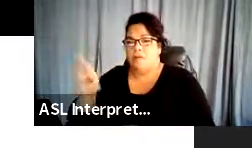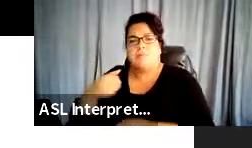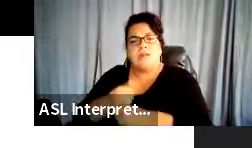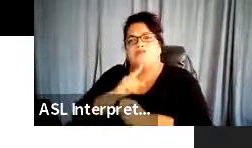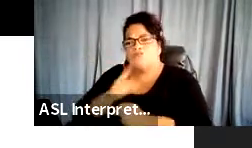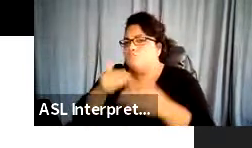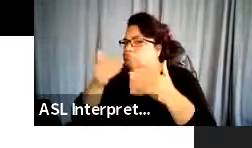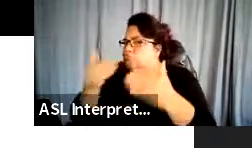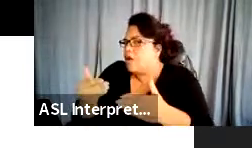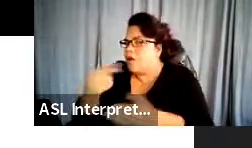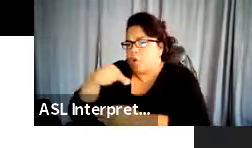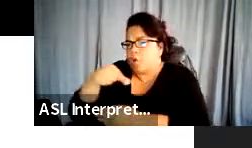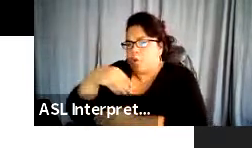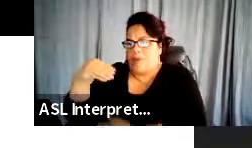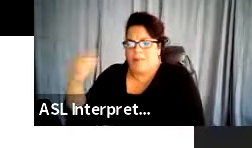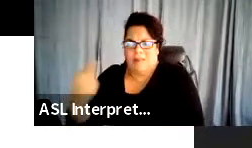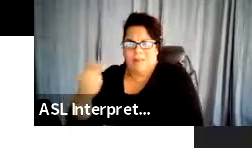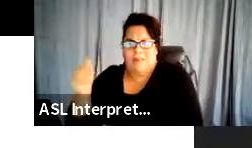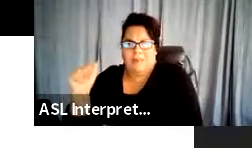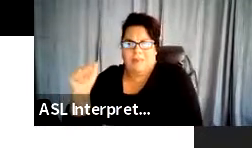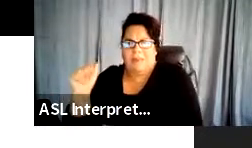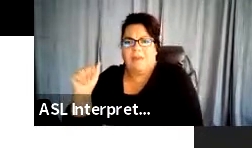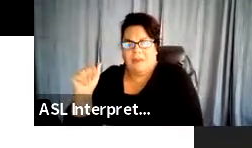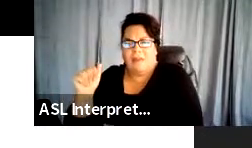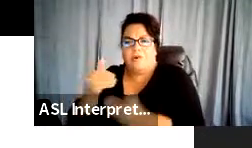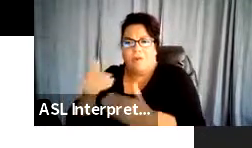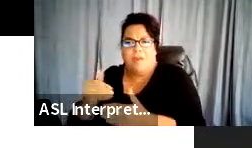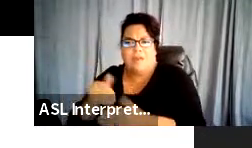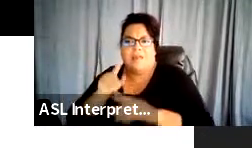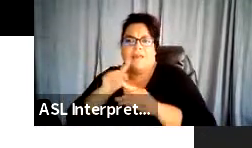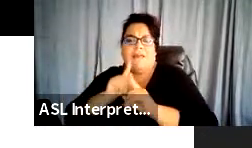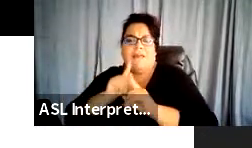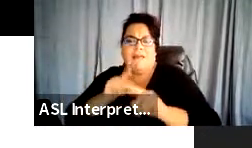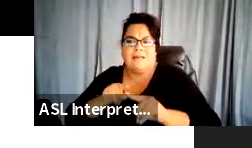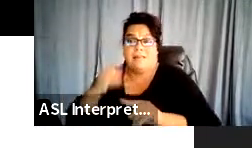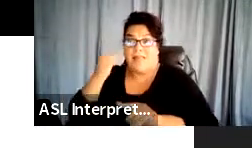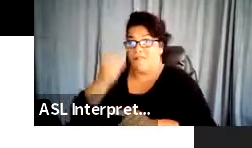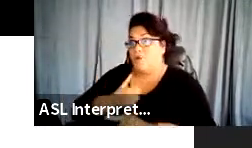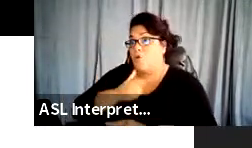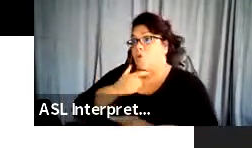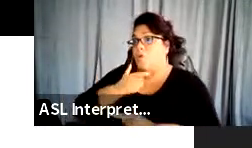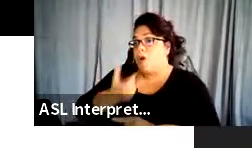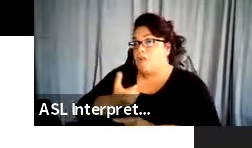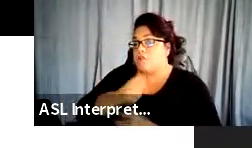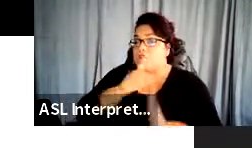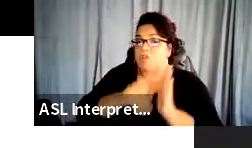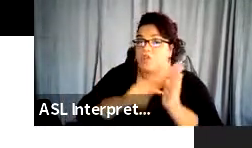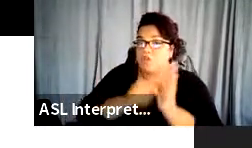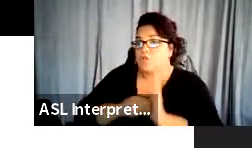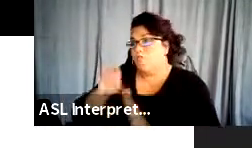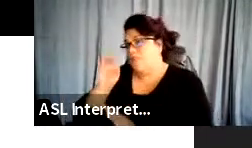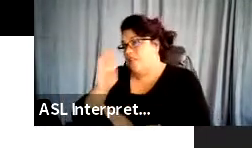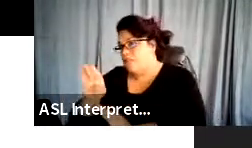questions you may have. If you are watching on YouTube or Facebook, ask questions in the live chat.